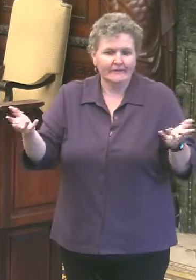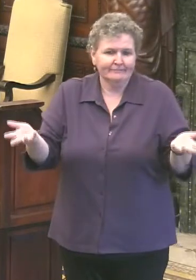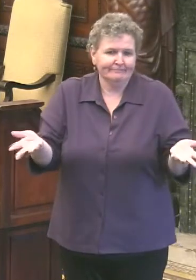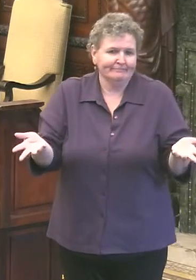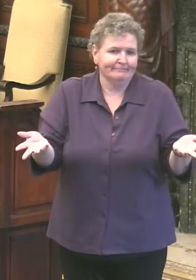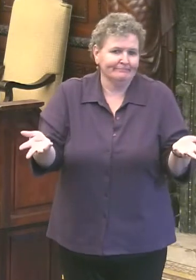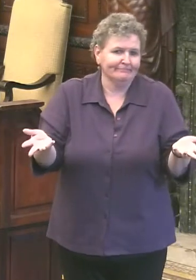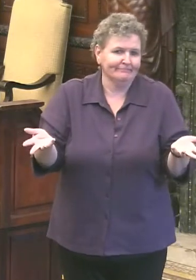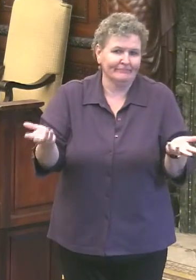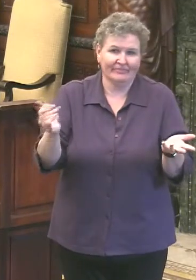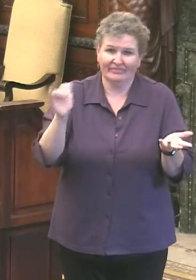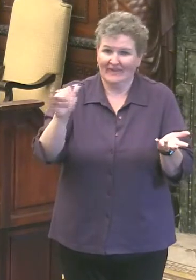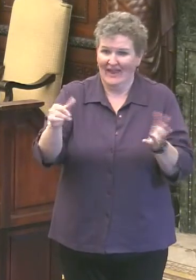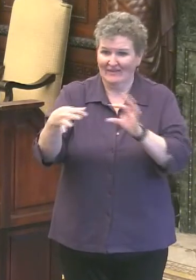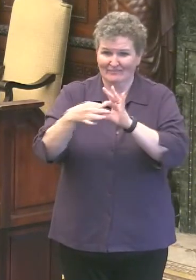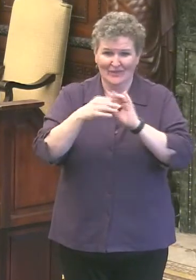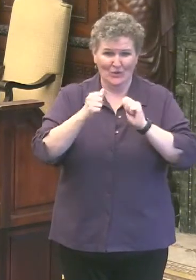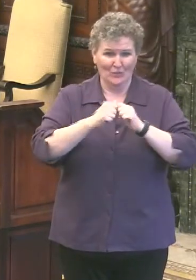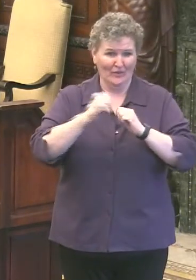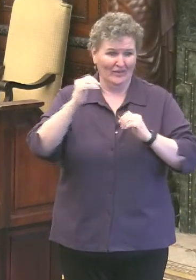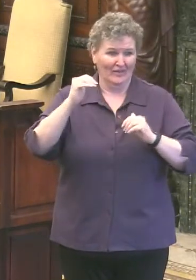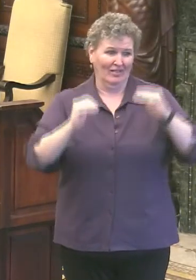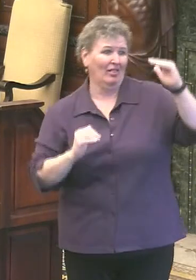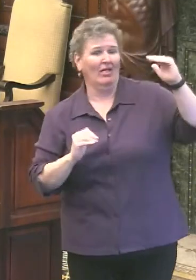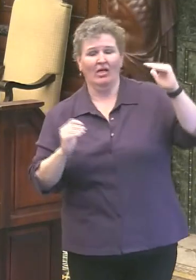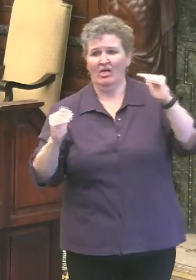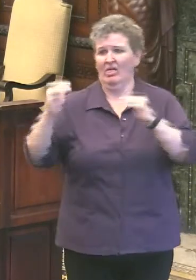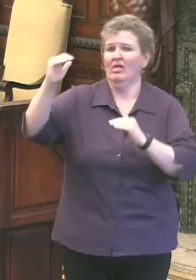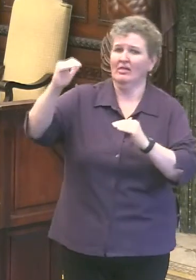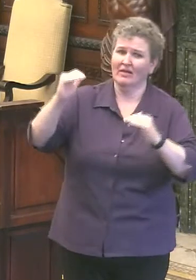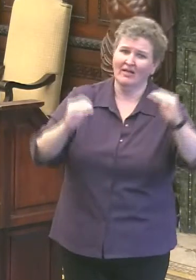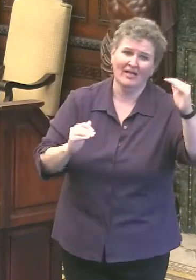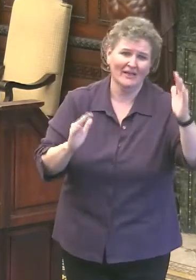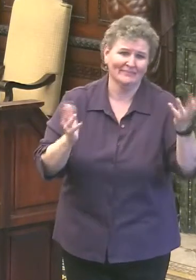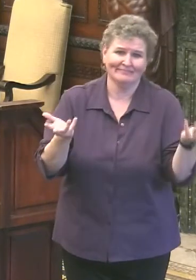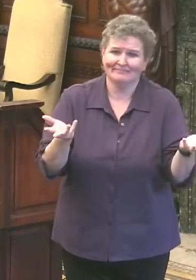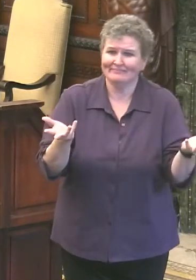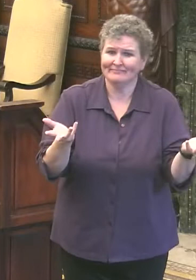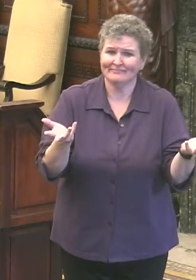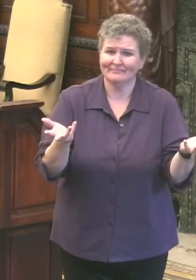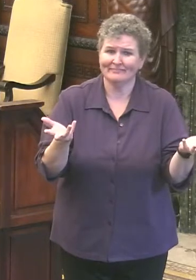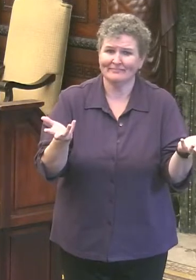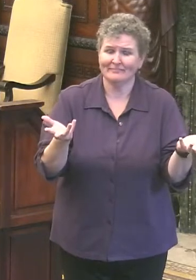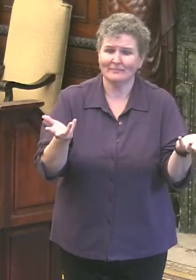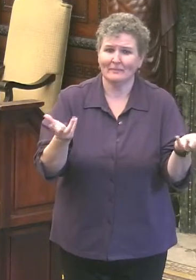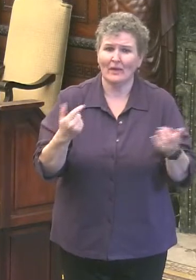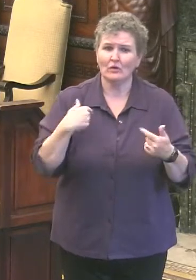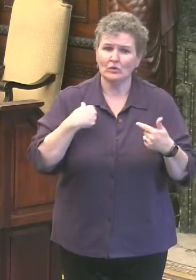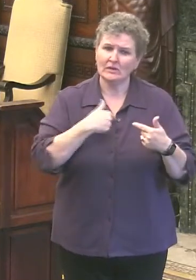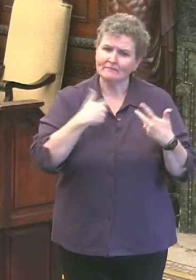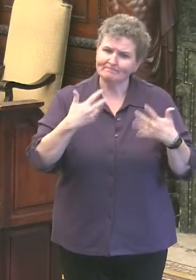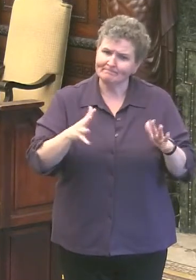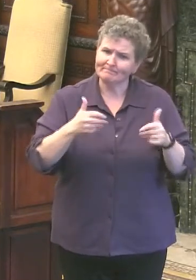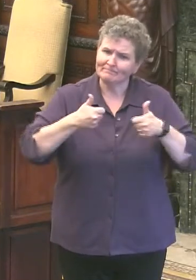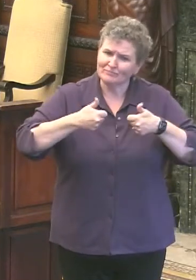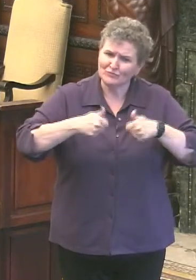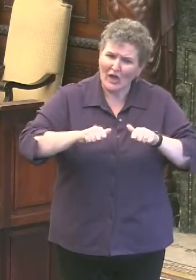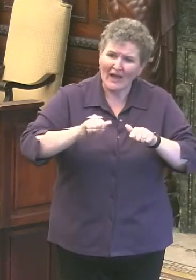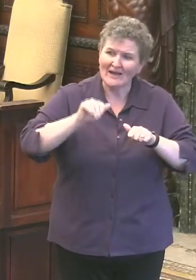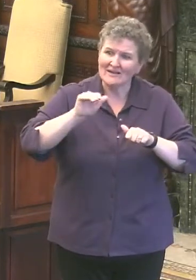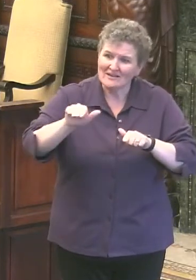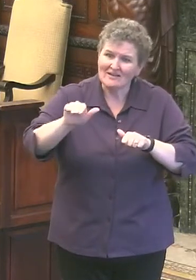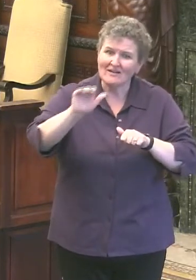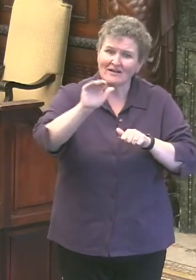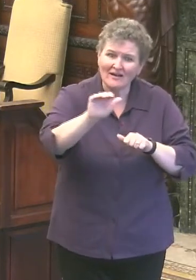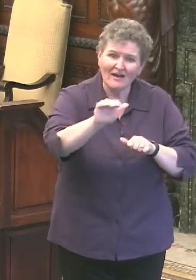longstanding disadvantage of those populations, and so we are making efforts to communicate to people about their risk. We